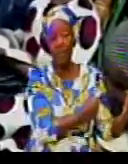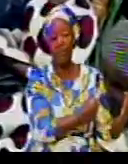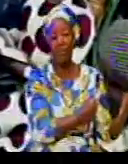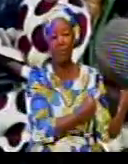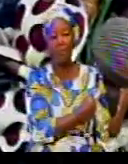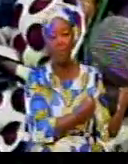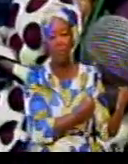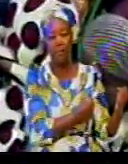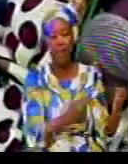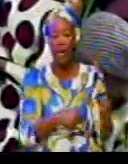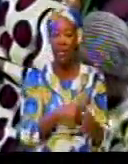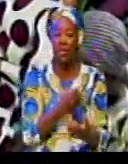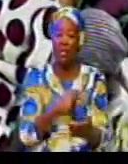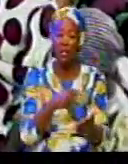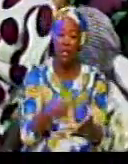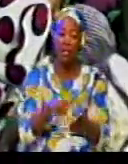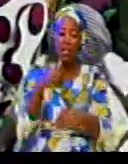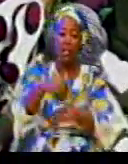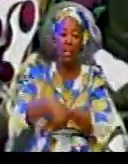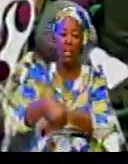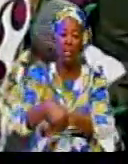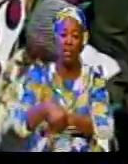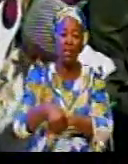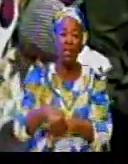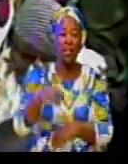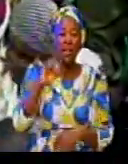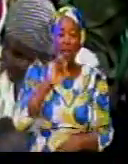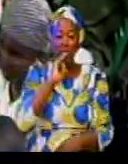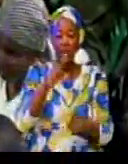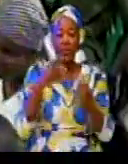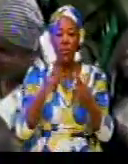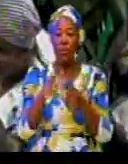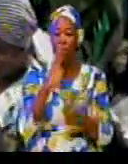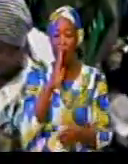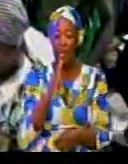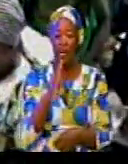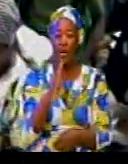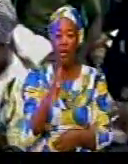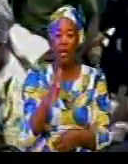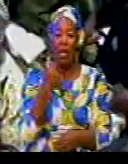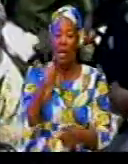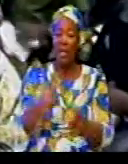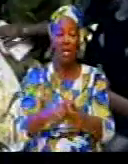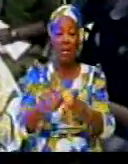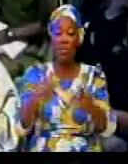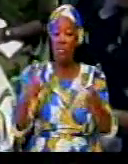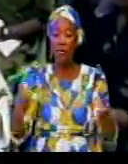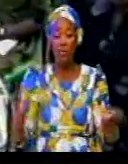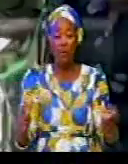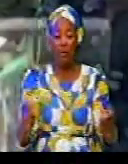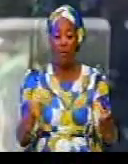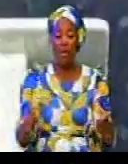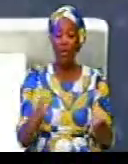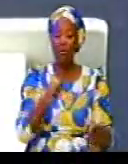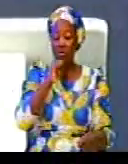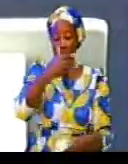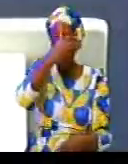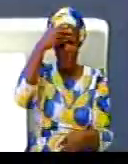even our faith. Tonight is going to